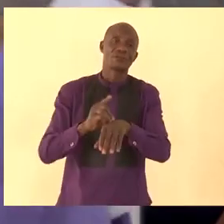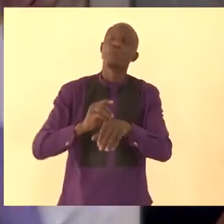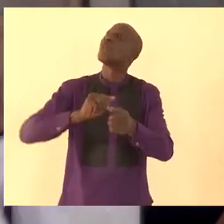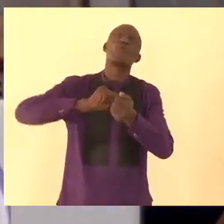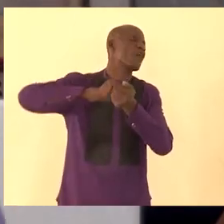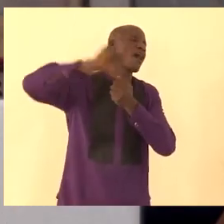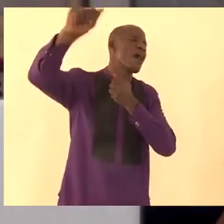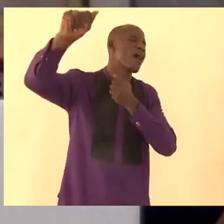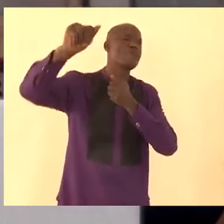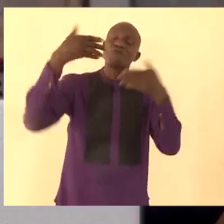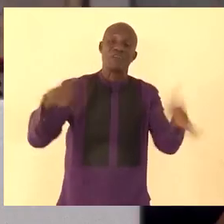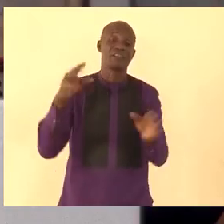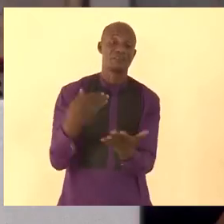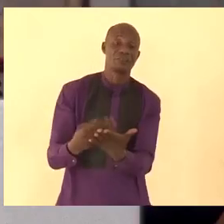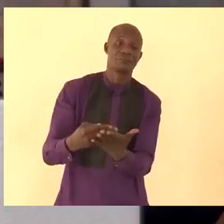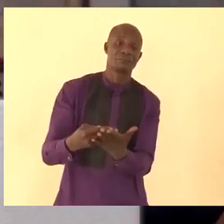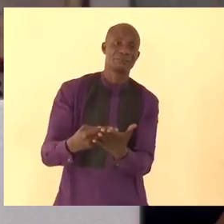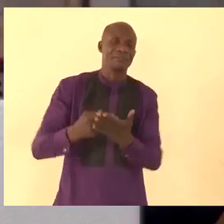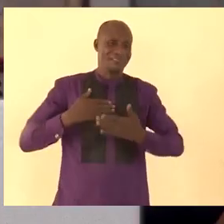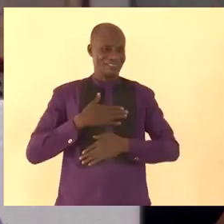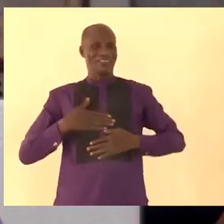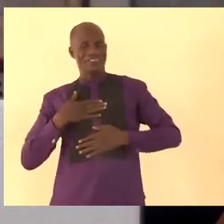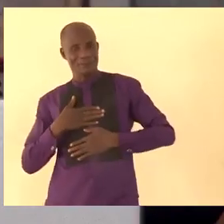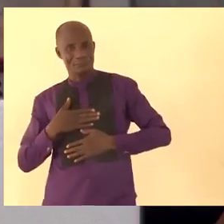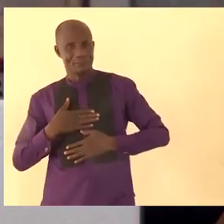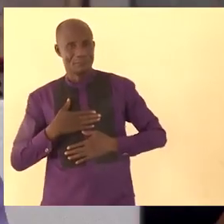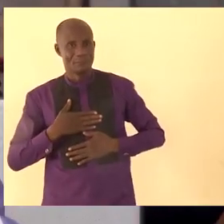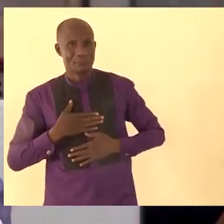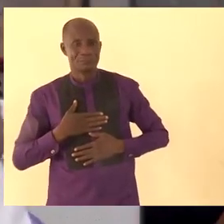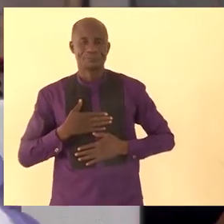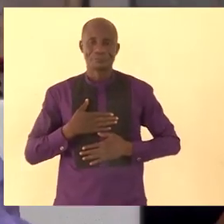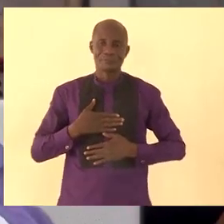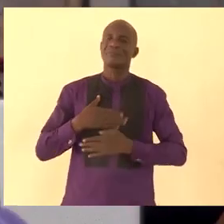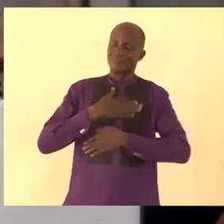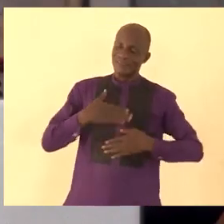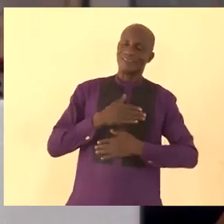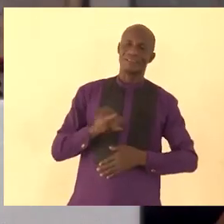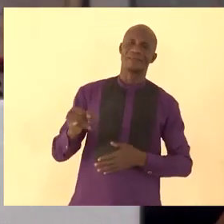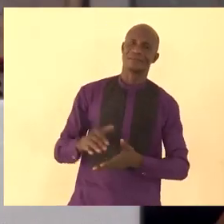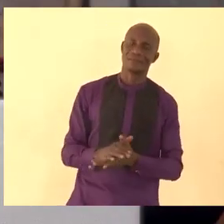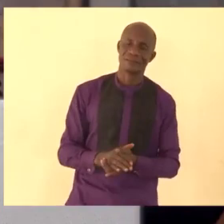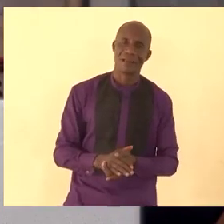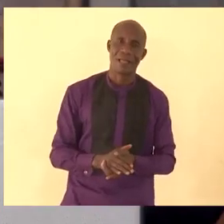to faraway land, blew the money, enjoying, as it were, quote unquote, enjoying.